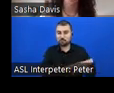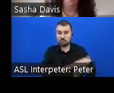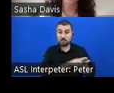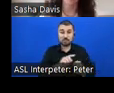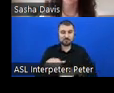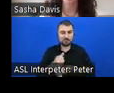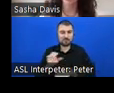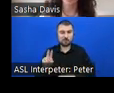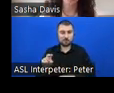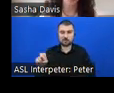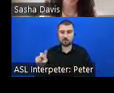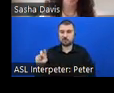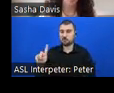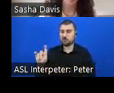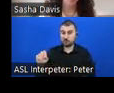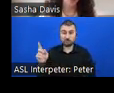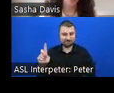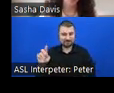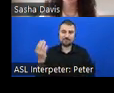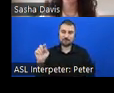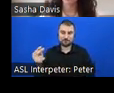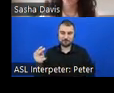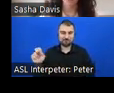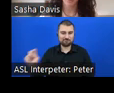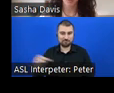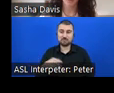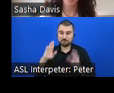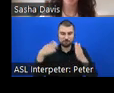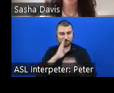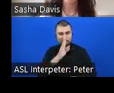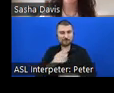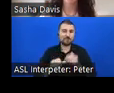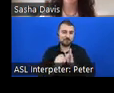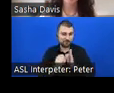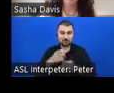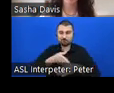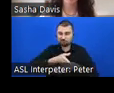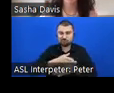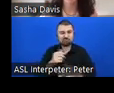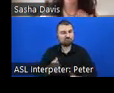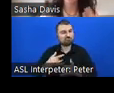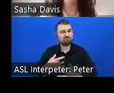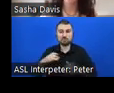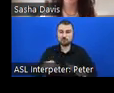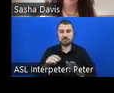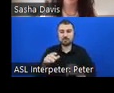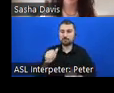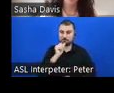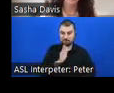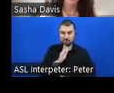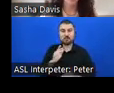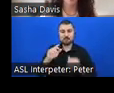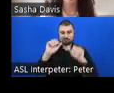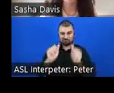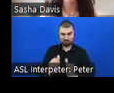studio on 14th Street. He was focused on direct carving and wood, mostly doing female figures like the work on the